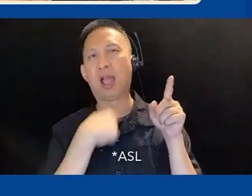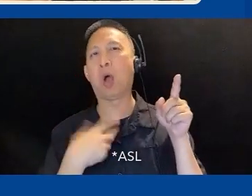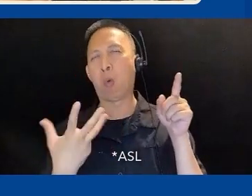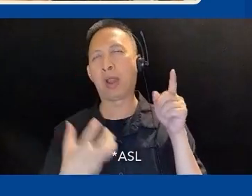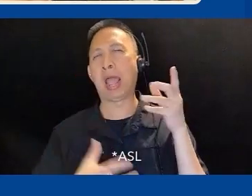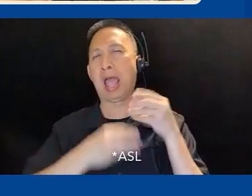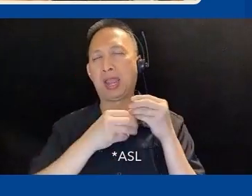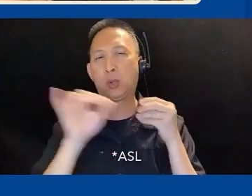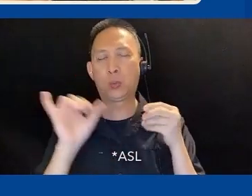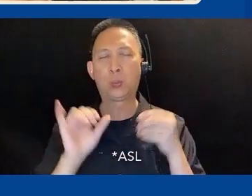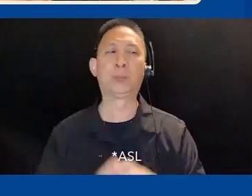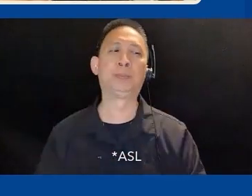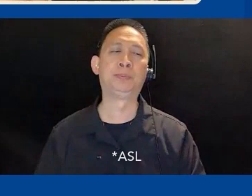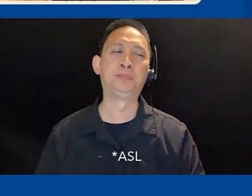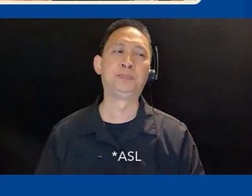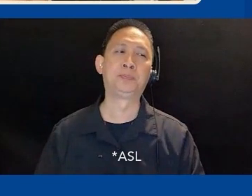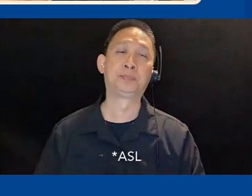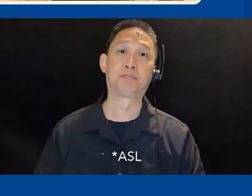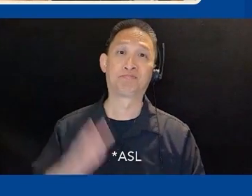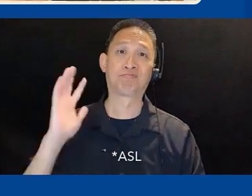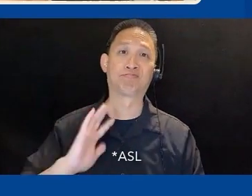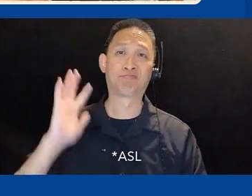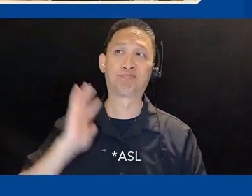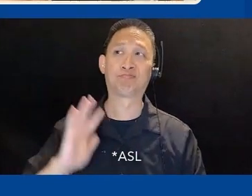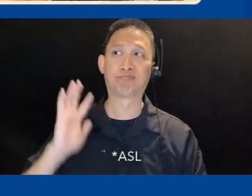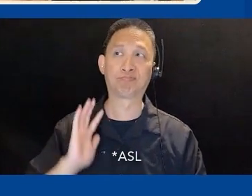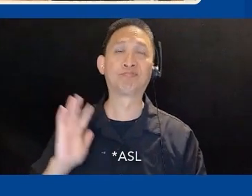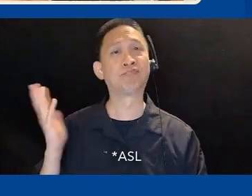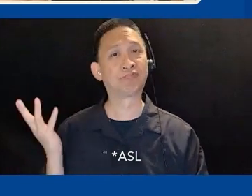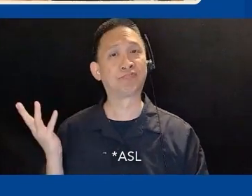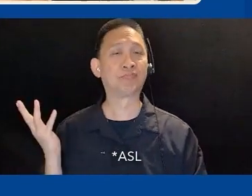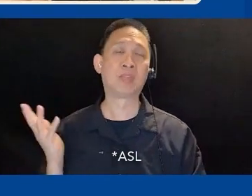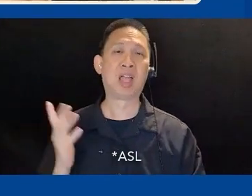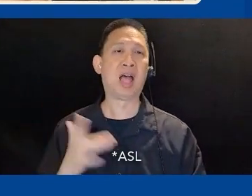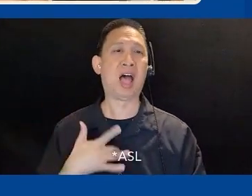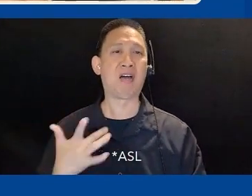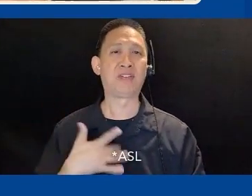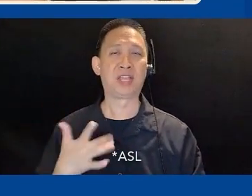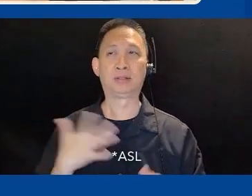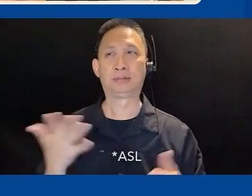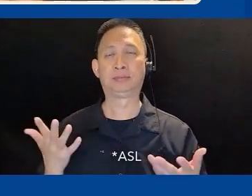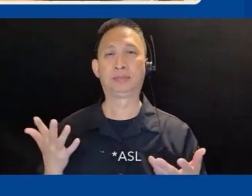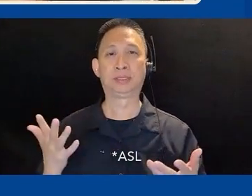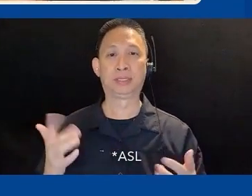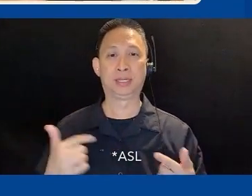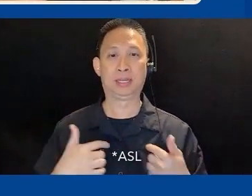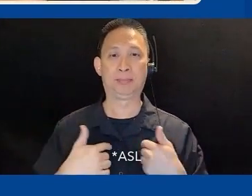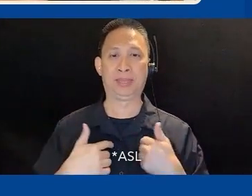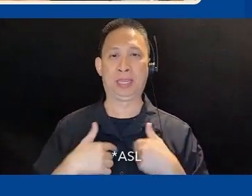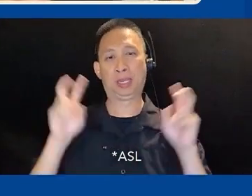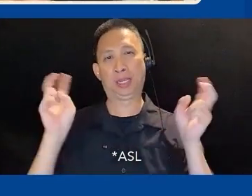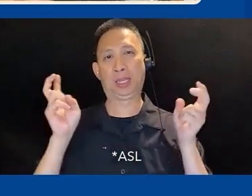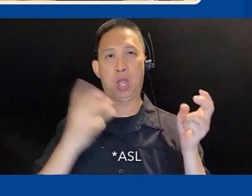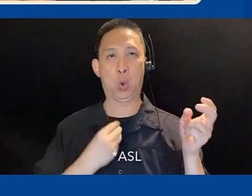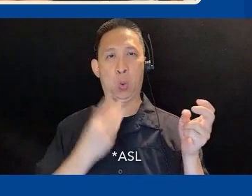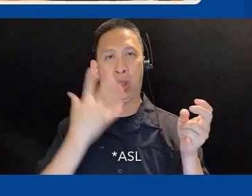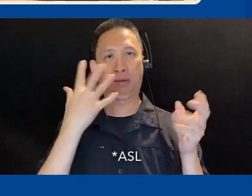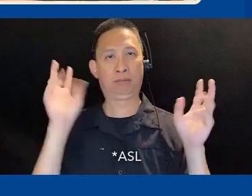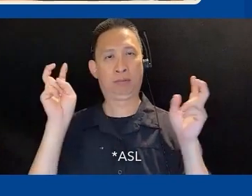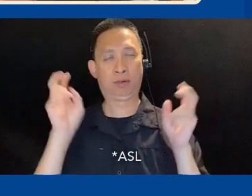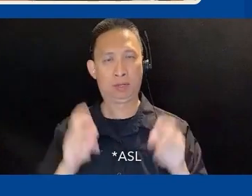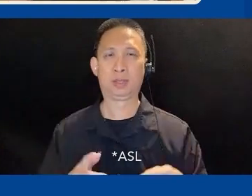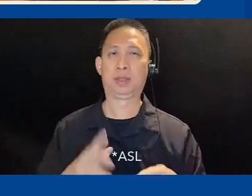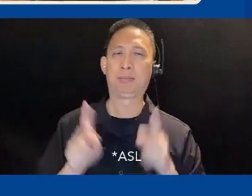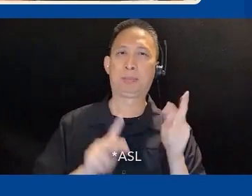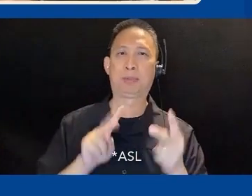that it wasn't a matter of, and this is what I think a lot of people misunderstood of Meg being white. Like Sammy